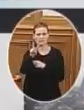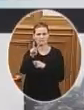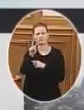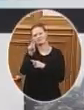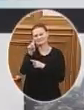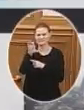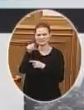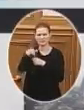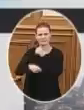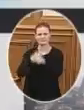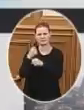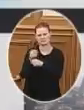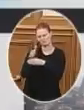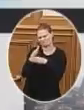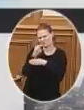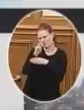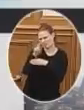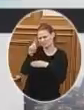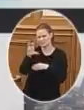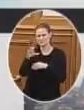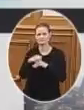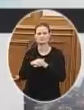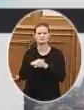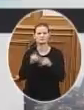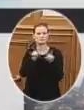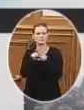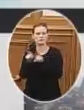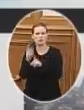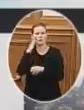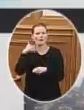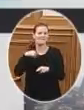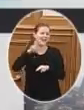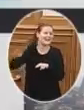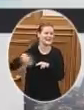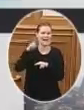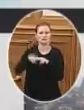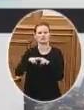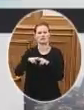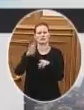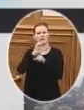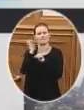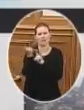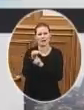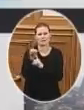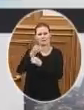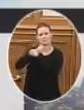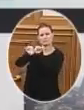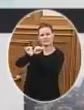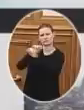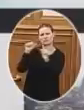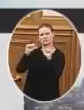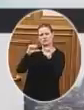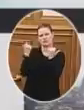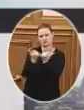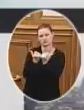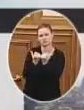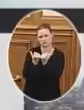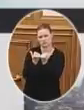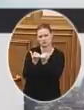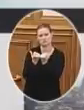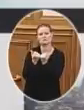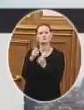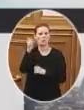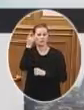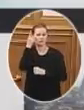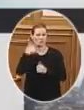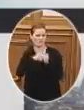year. Also underway will be a national Environmental Protection Agency environmental review clearance. So we're doing the state